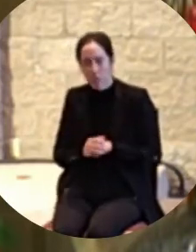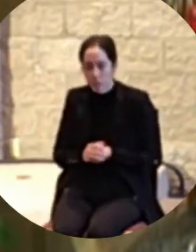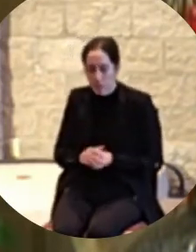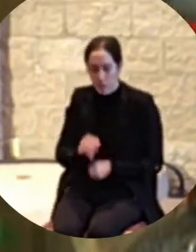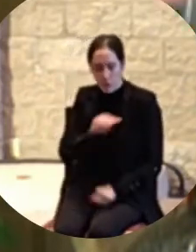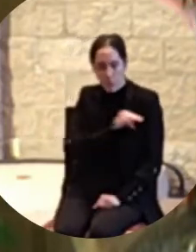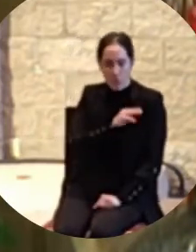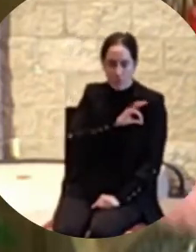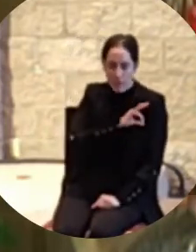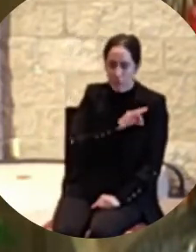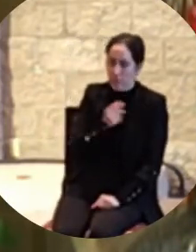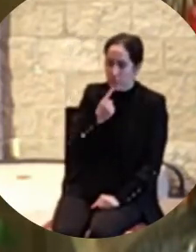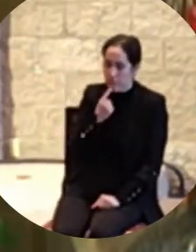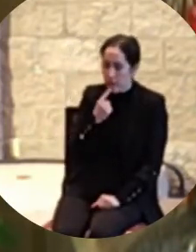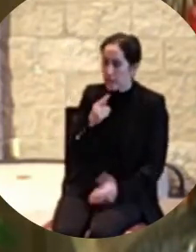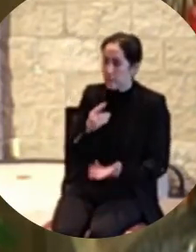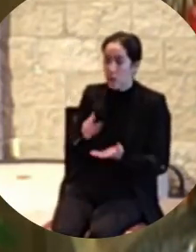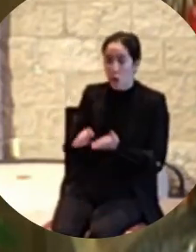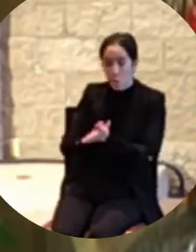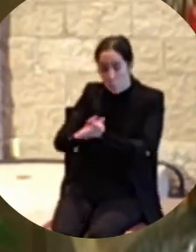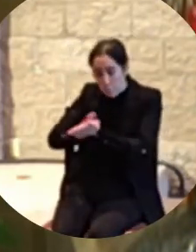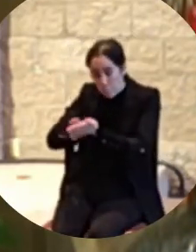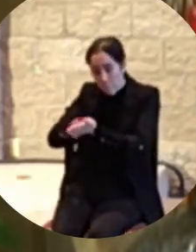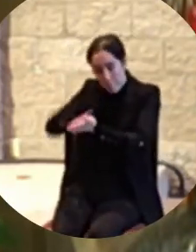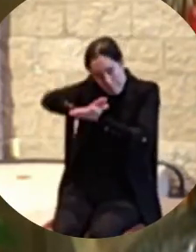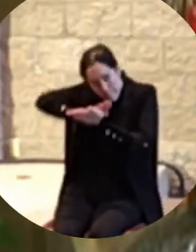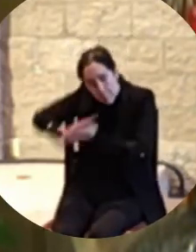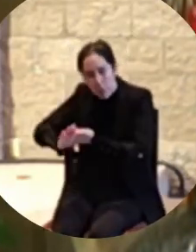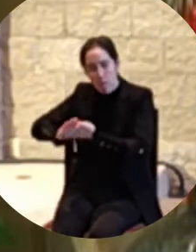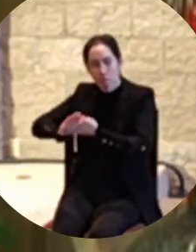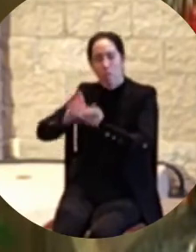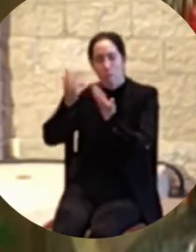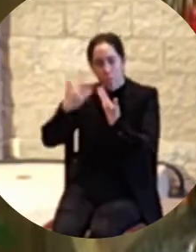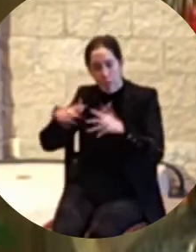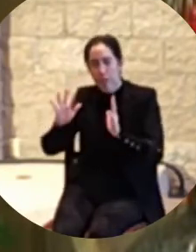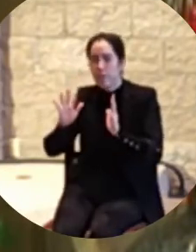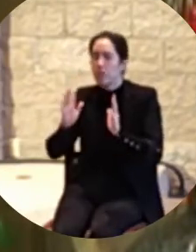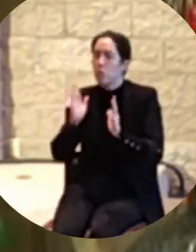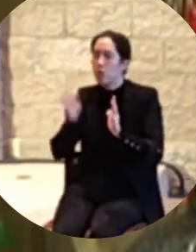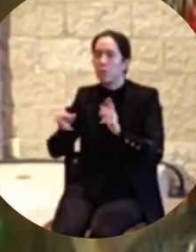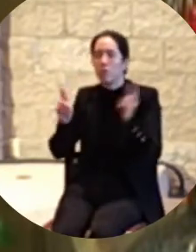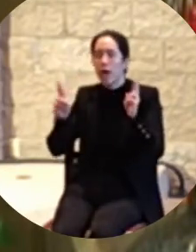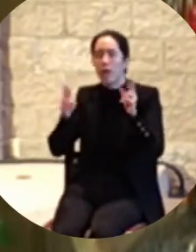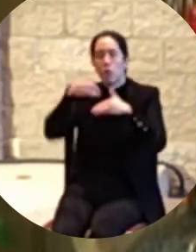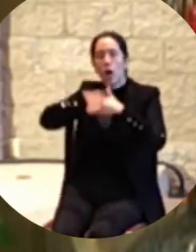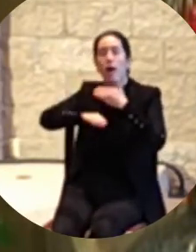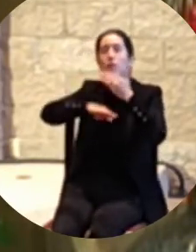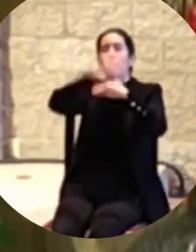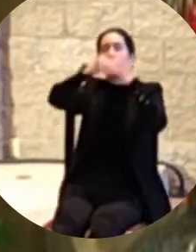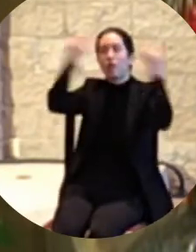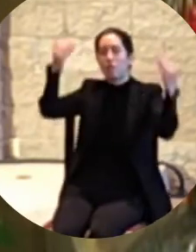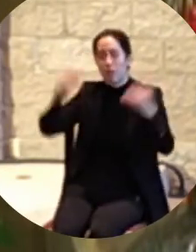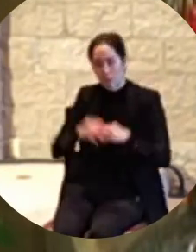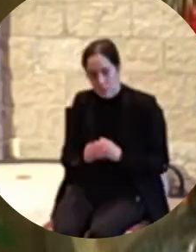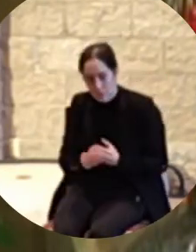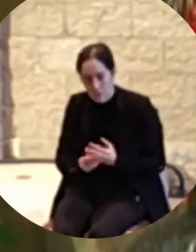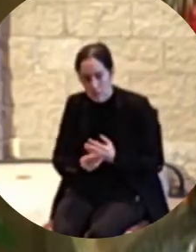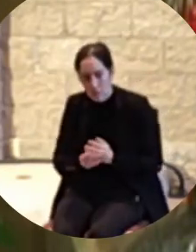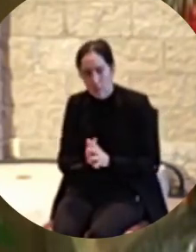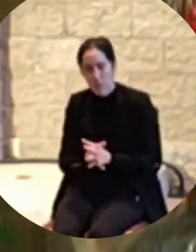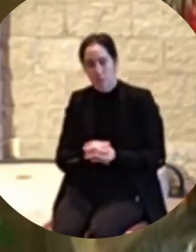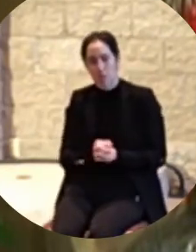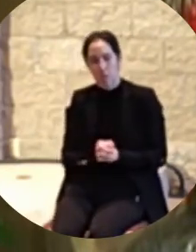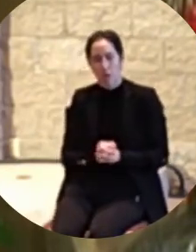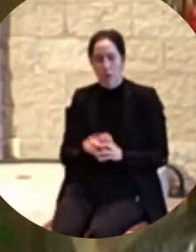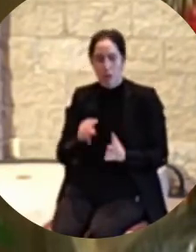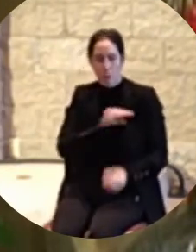enter into the kingdom of peace and order and love and beauty. And the fiery furnace is not necessary. She says that